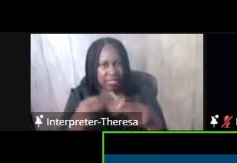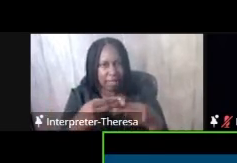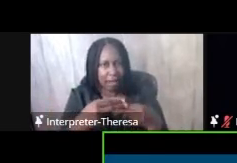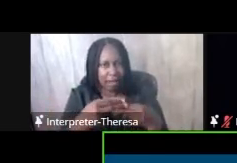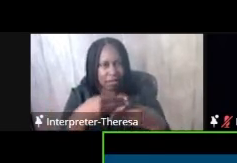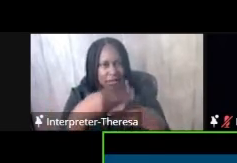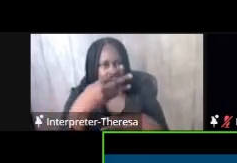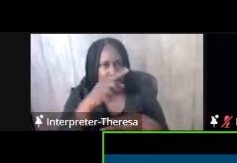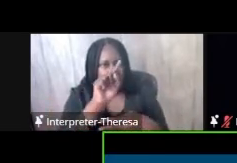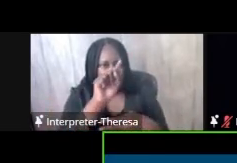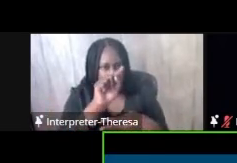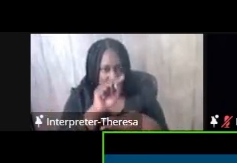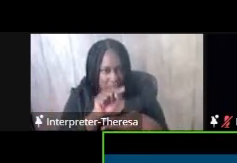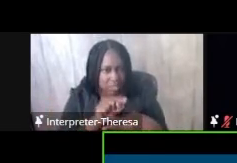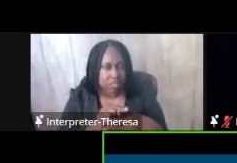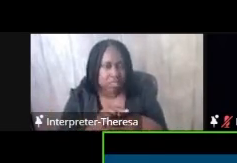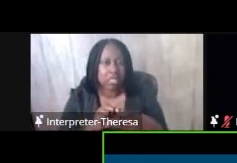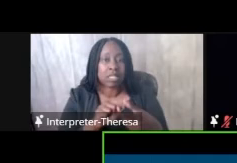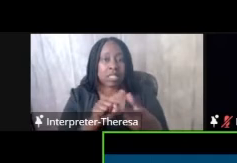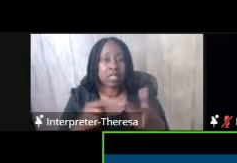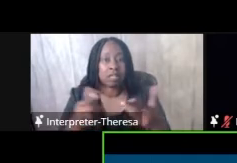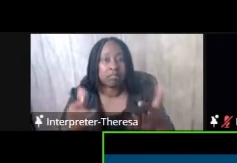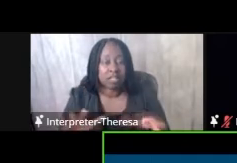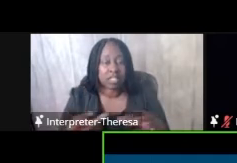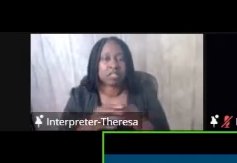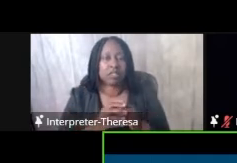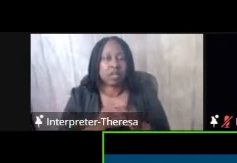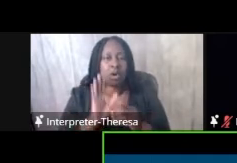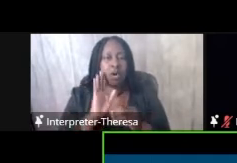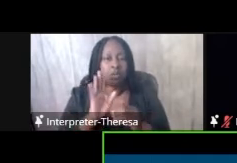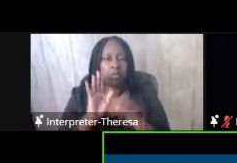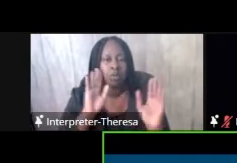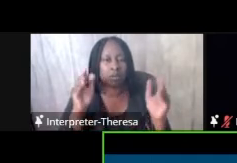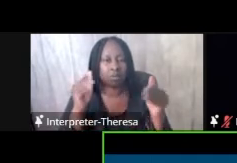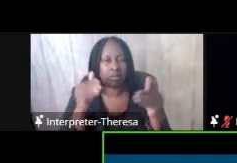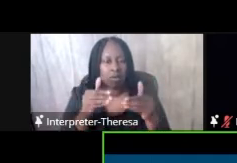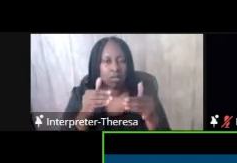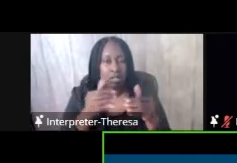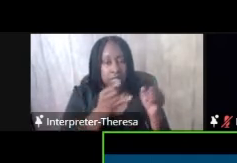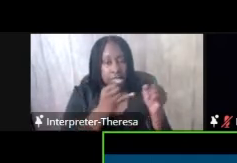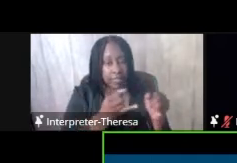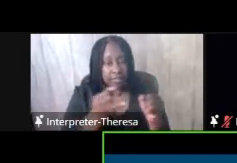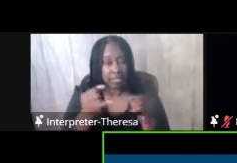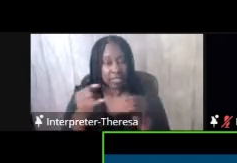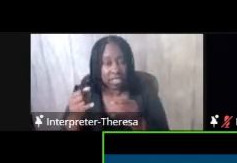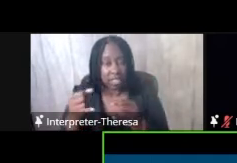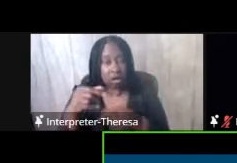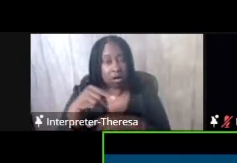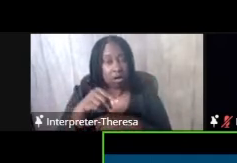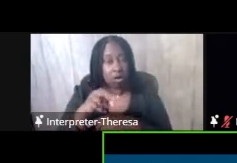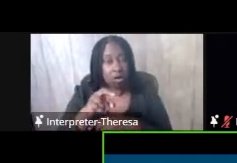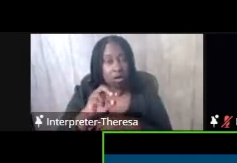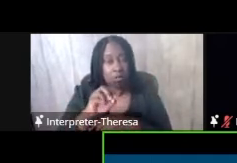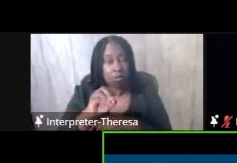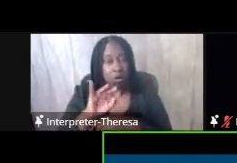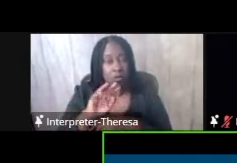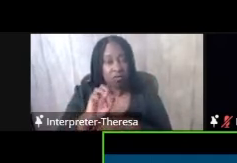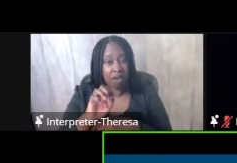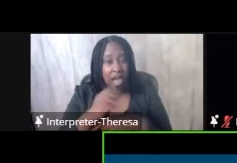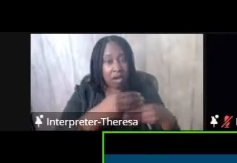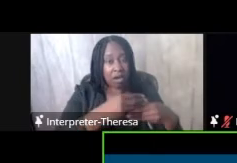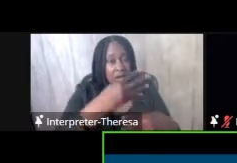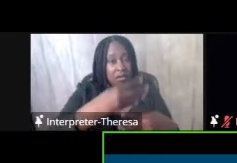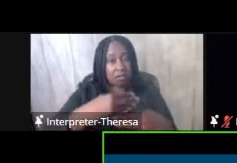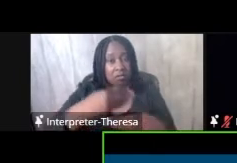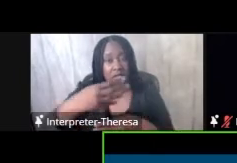groups and really look at not just the individual profiles, but the set of them. We have lots of specific directions. All of